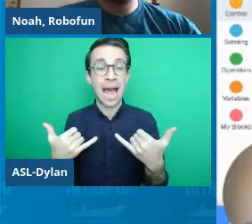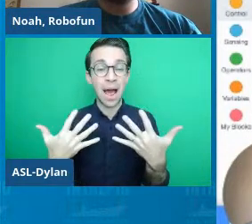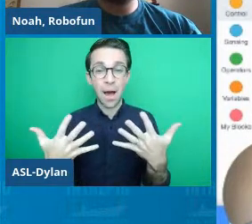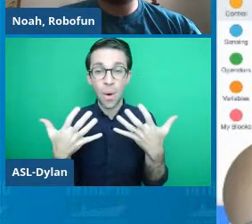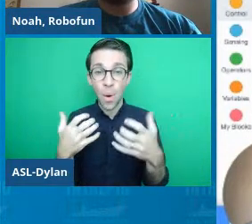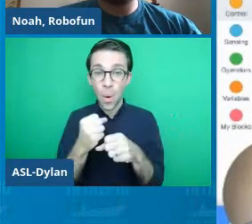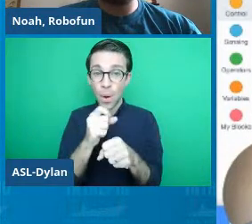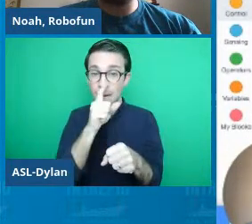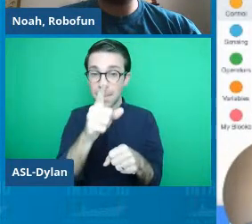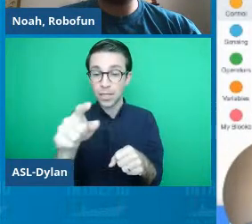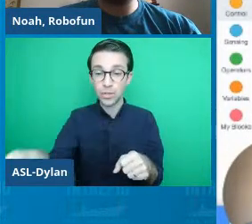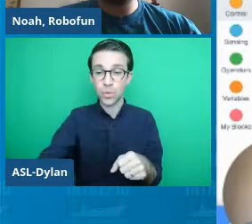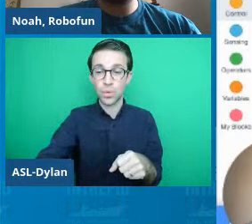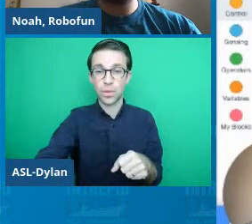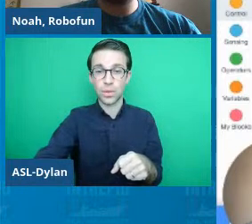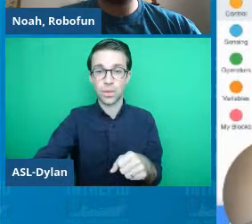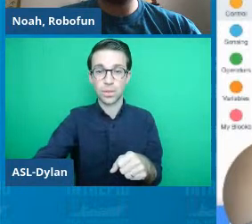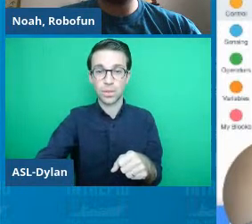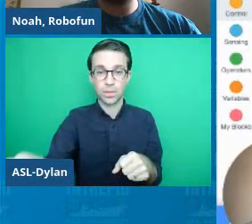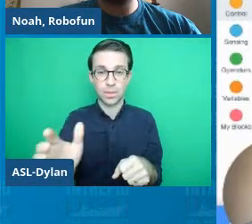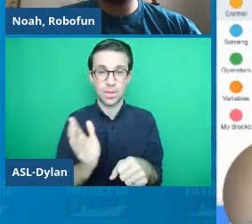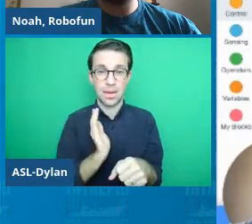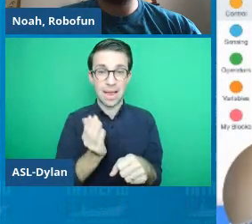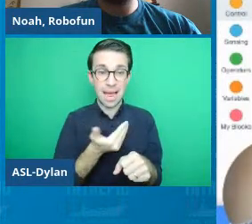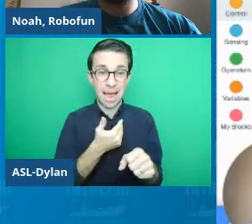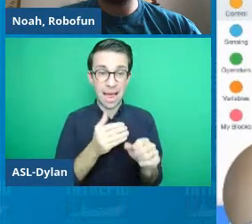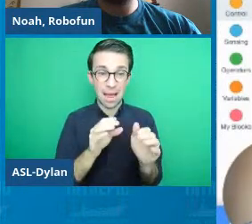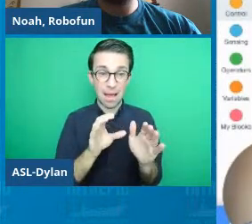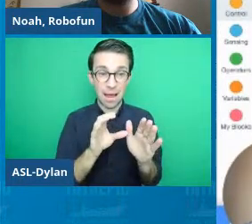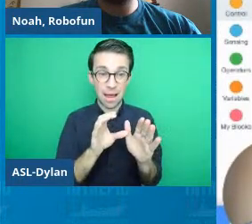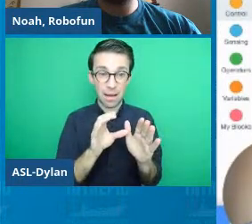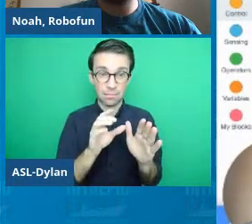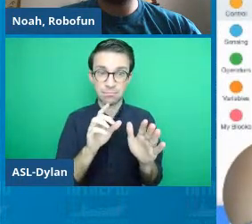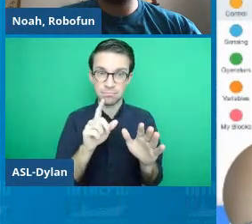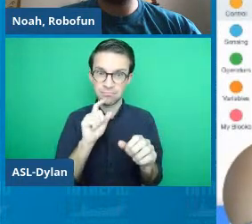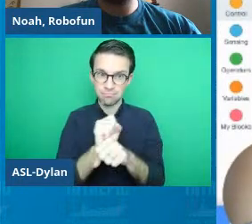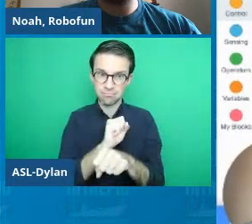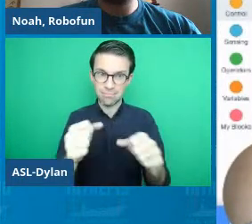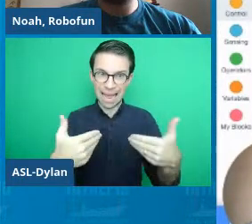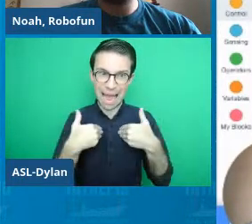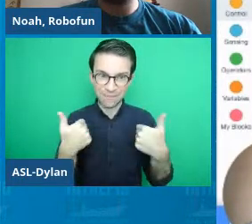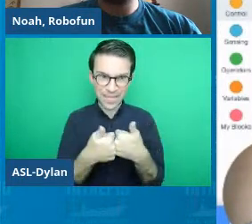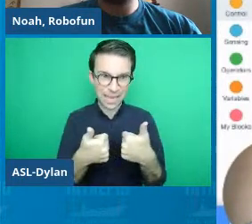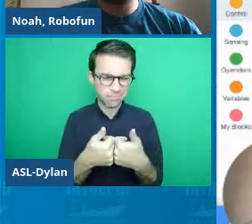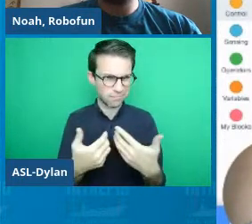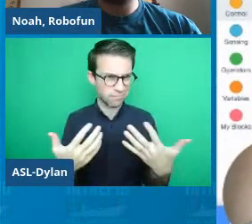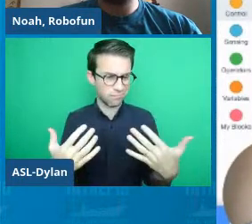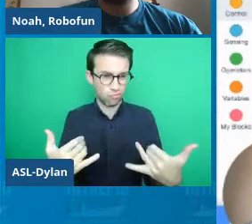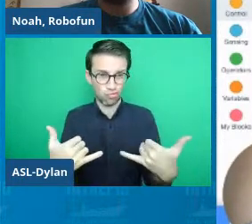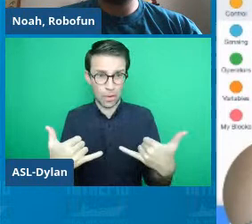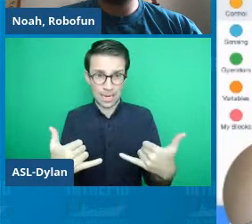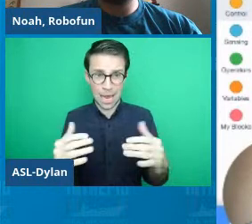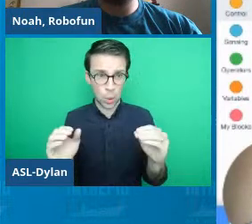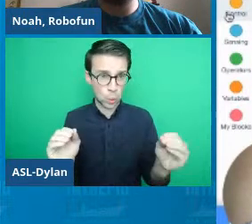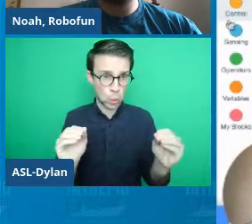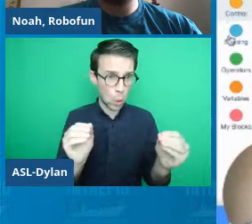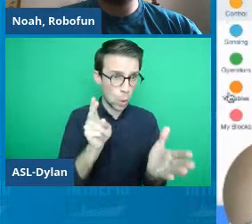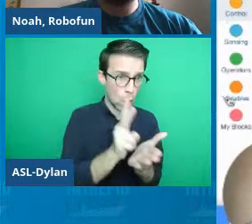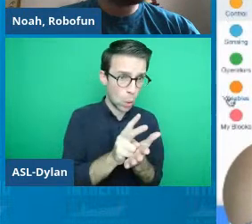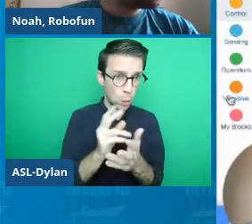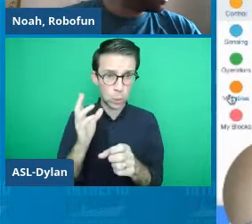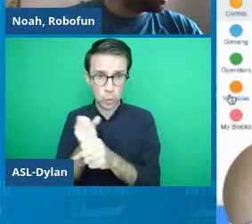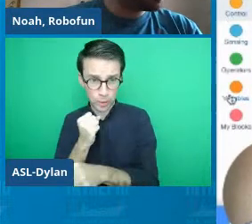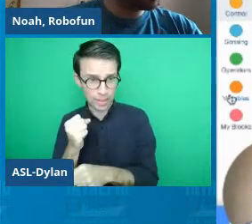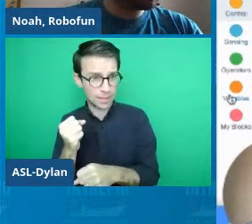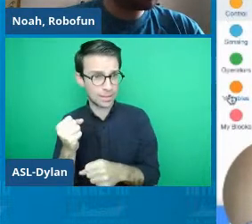that our characters actually, there's actually a game, right? Right now, nobody is losing or winning. We're just shooting lasers. So I